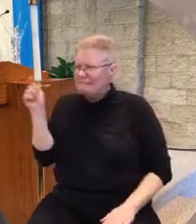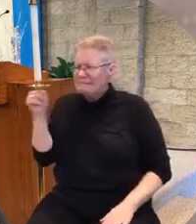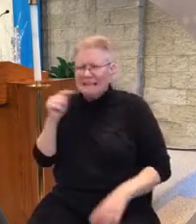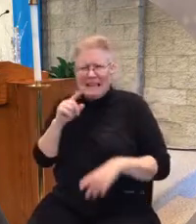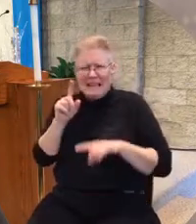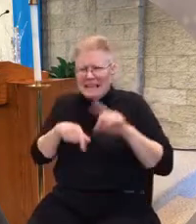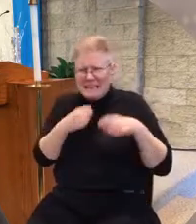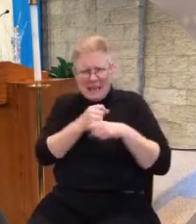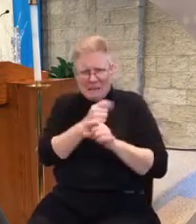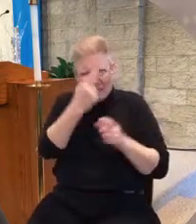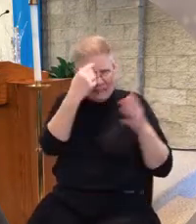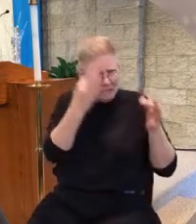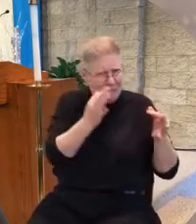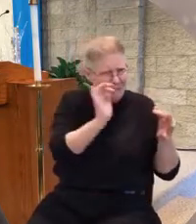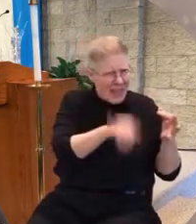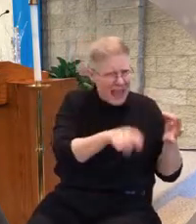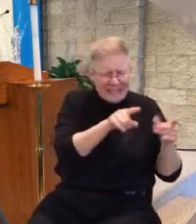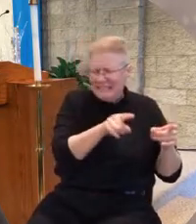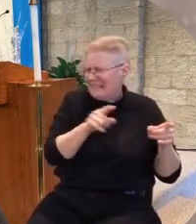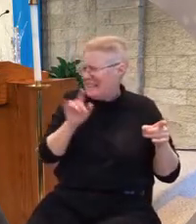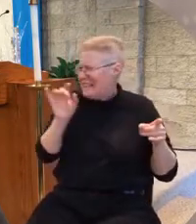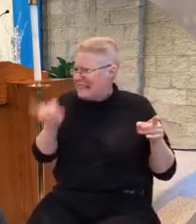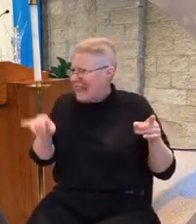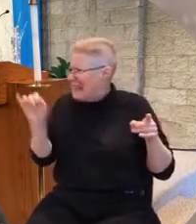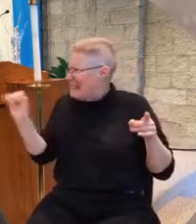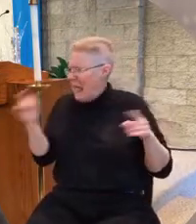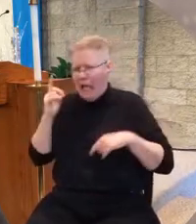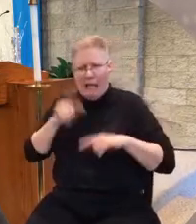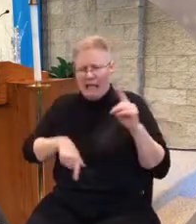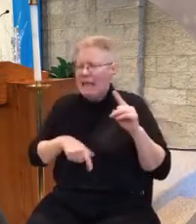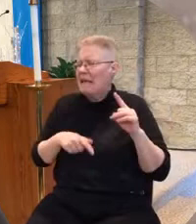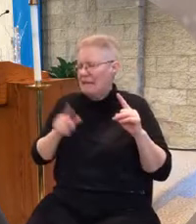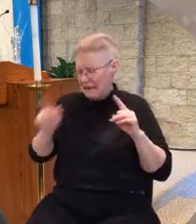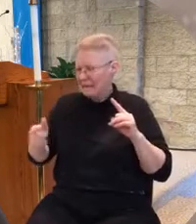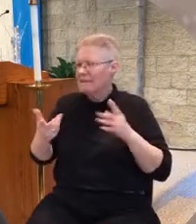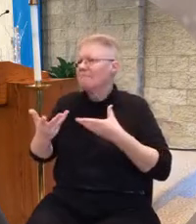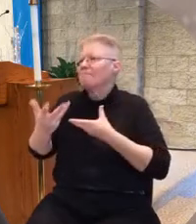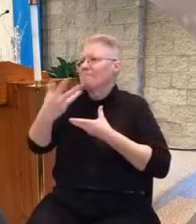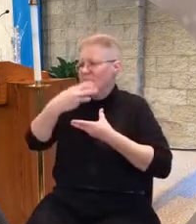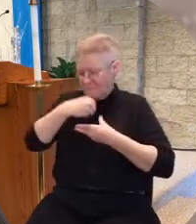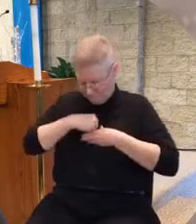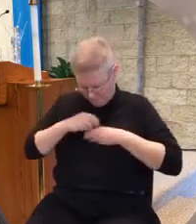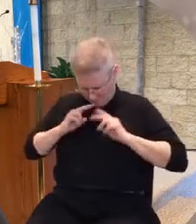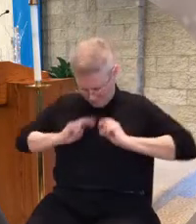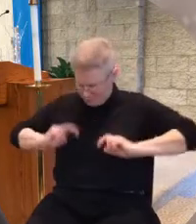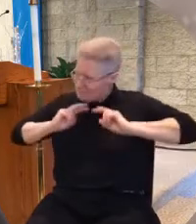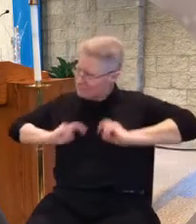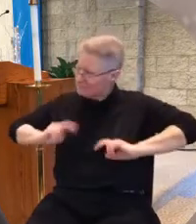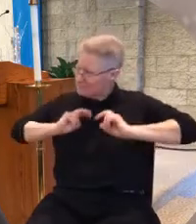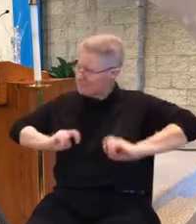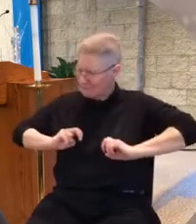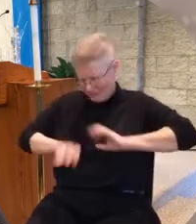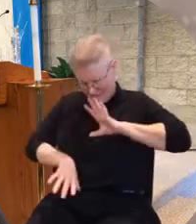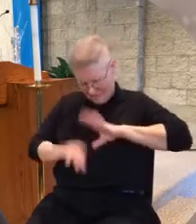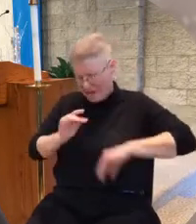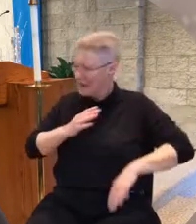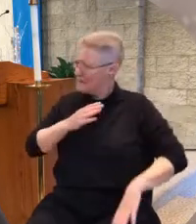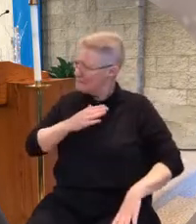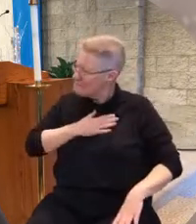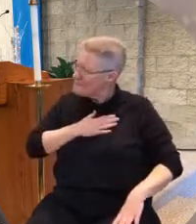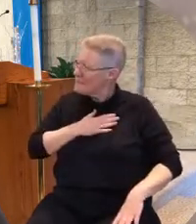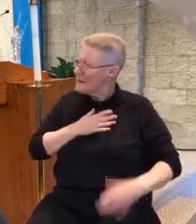decision from that place, and I can't make a decision from that place. I got to go within. I got to tap into this infinite wisdom, this